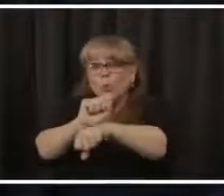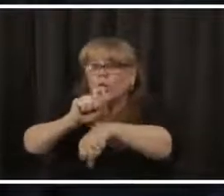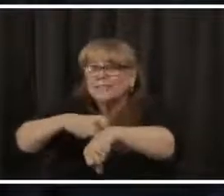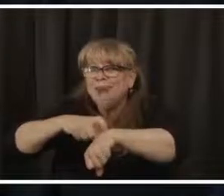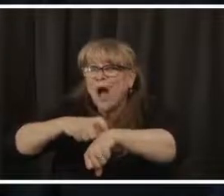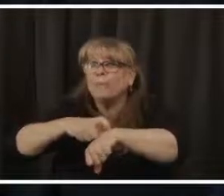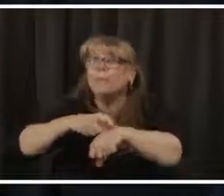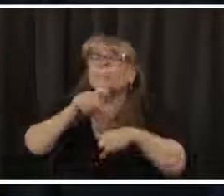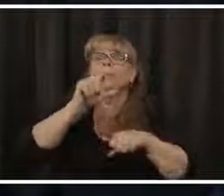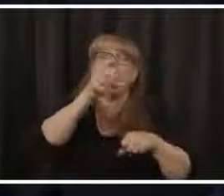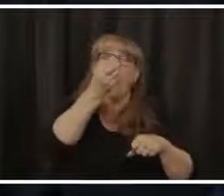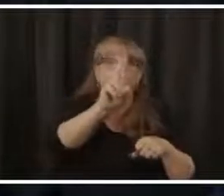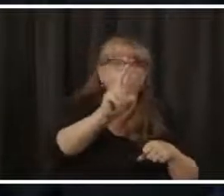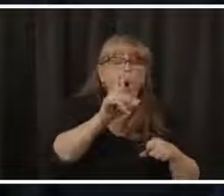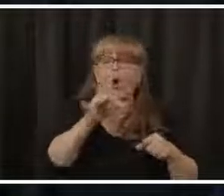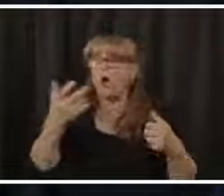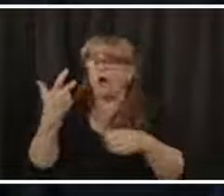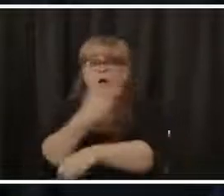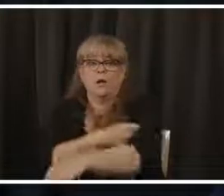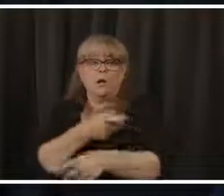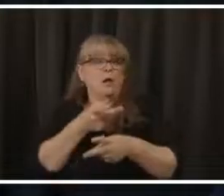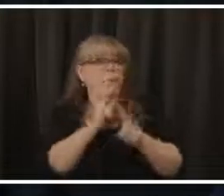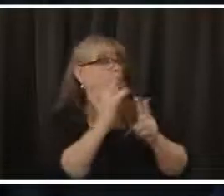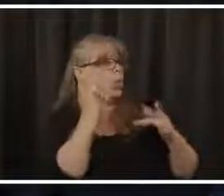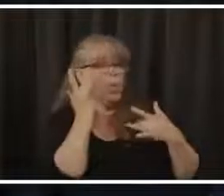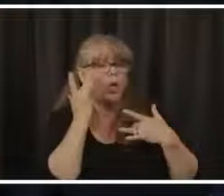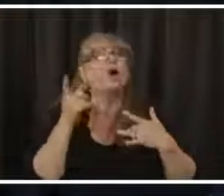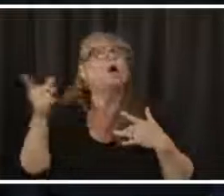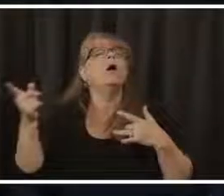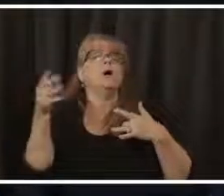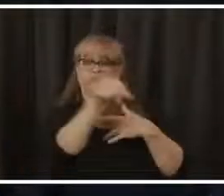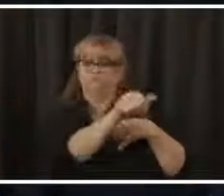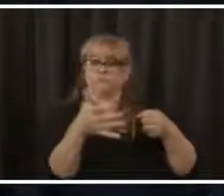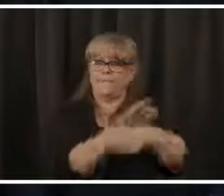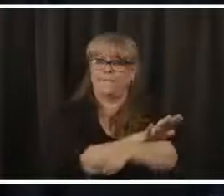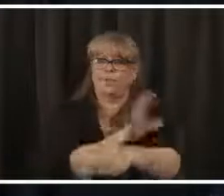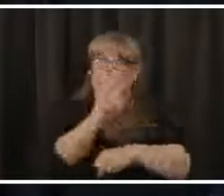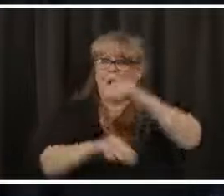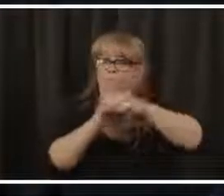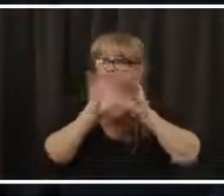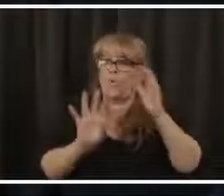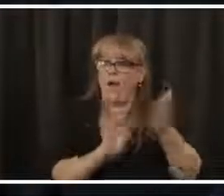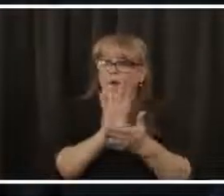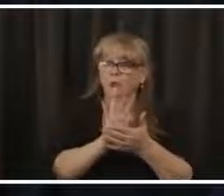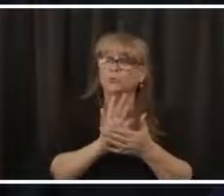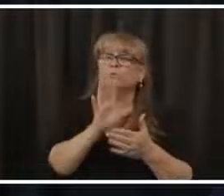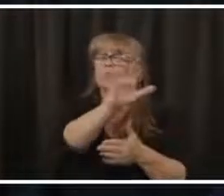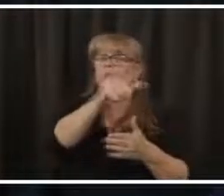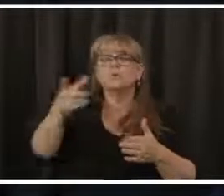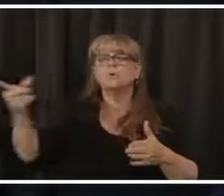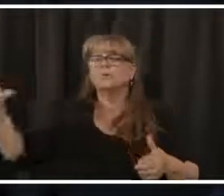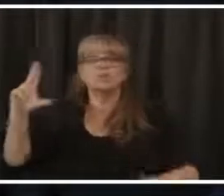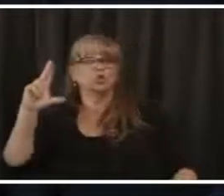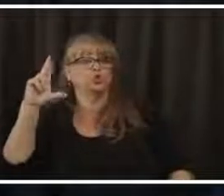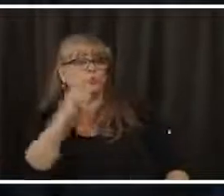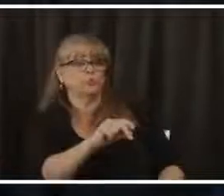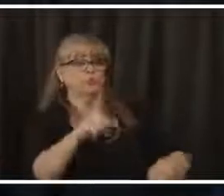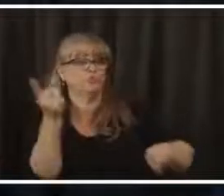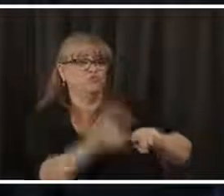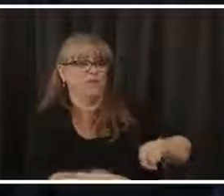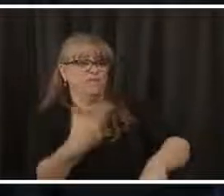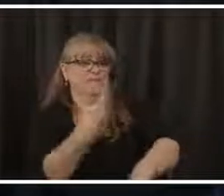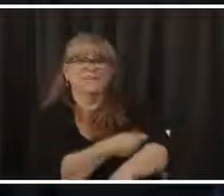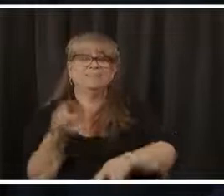from a COVID vaccine. And employers are required to honor that right. We want everybody to get the vaccine as soon as